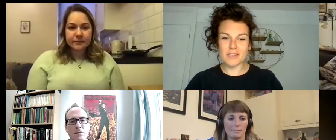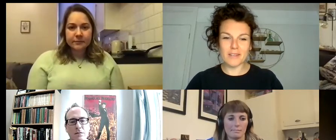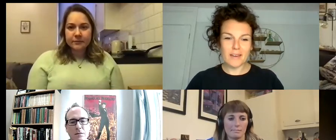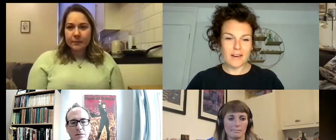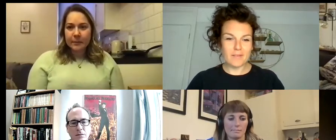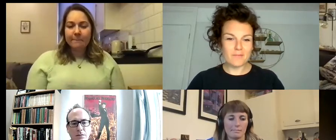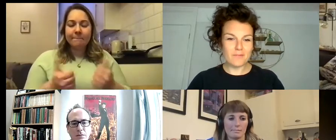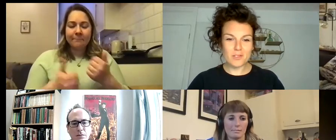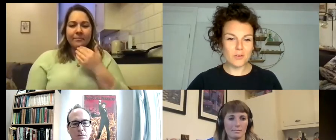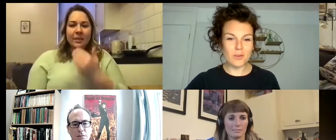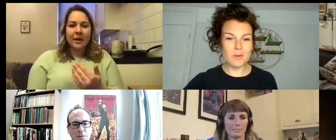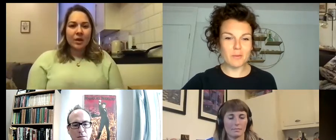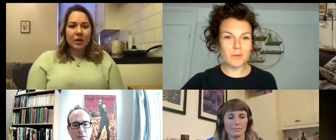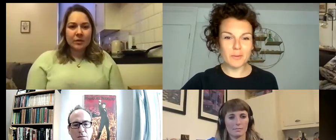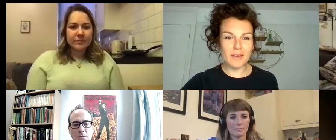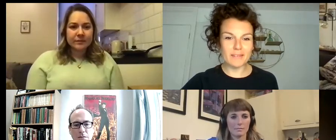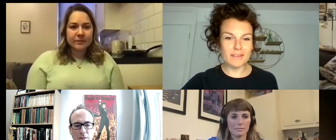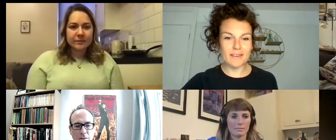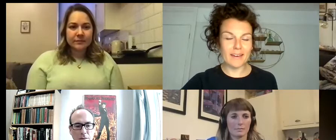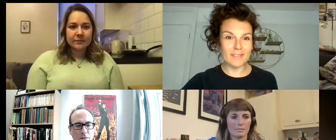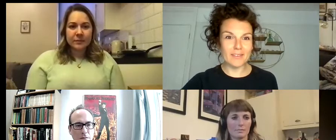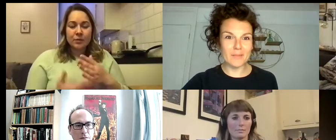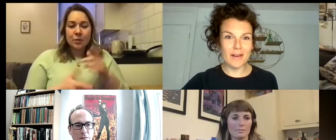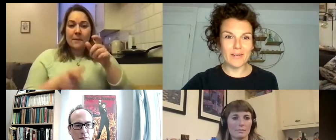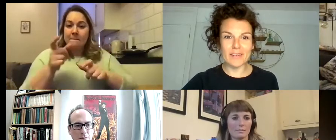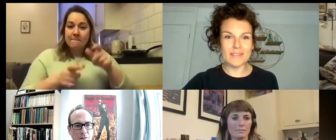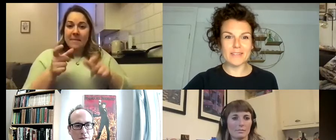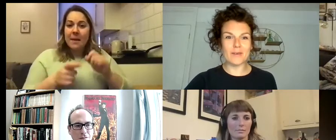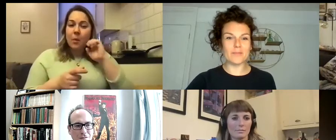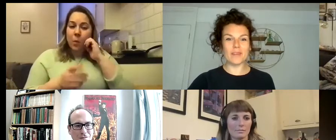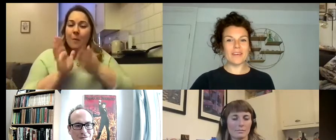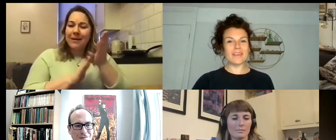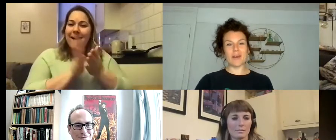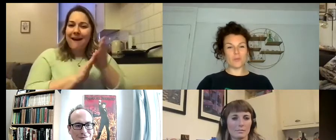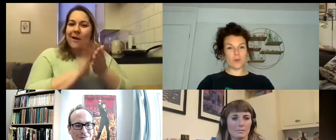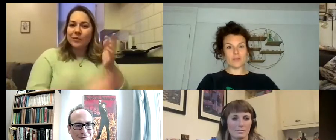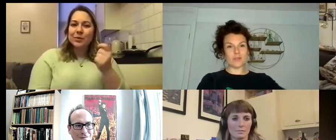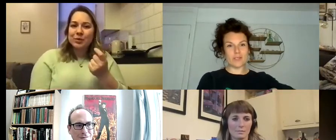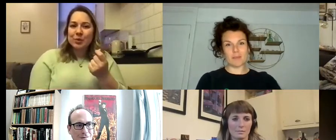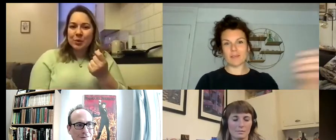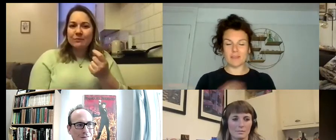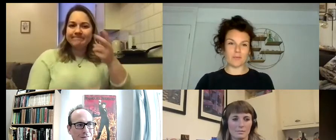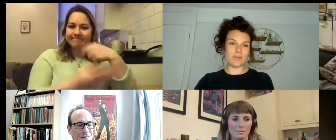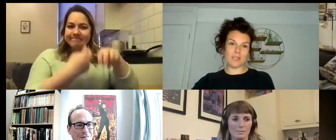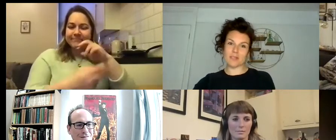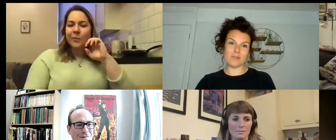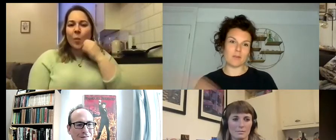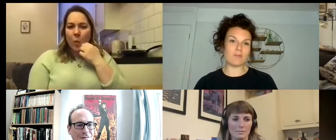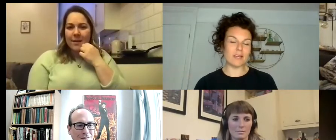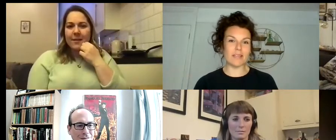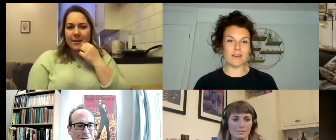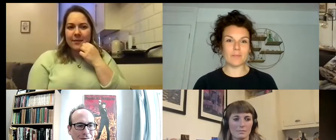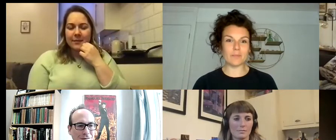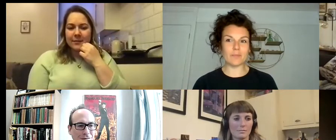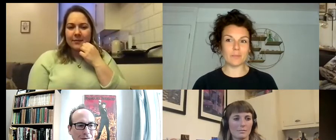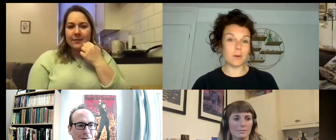so much. And I'm sure that people will be getting out and about, and it's walking tours are something that we've seen have been